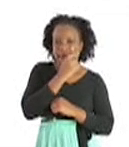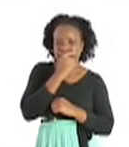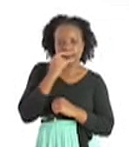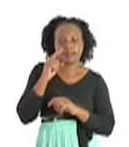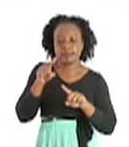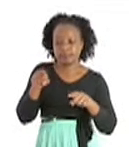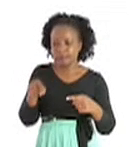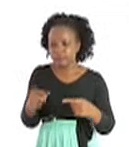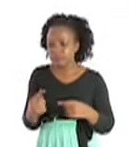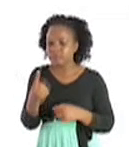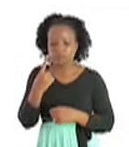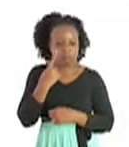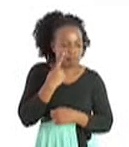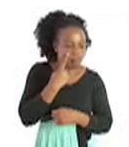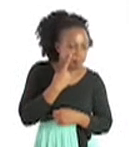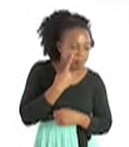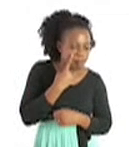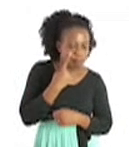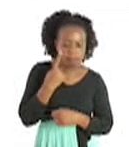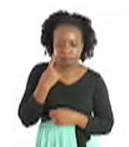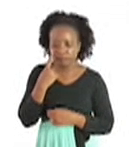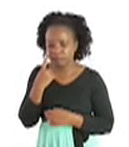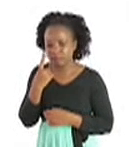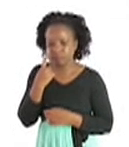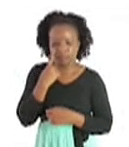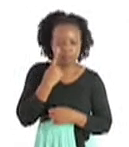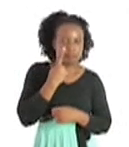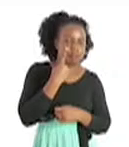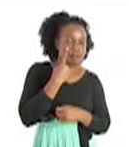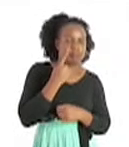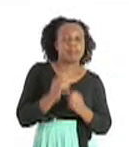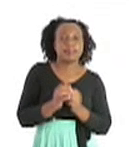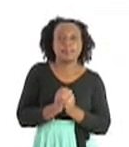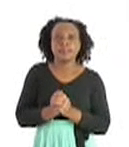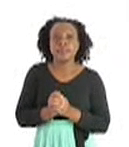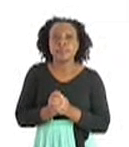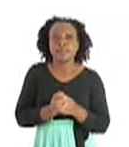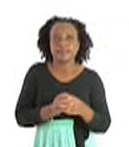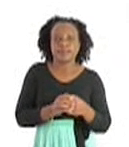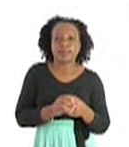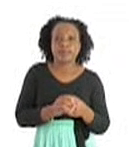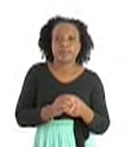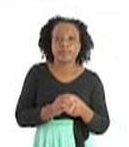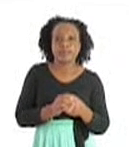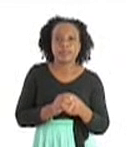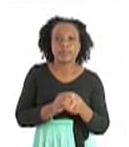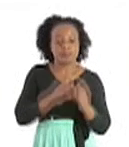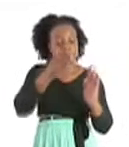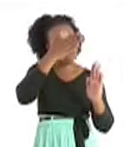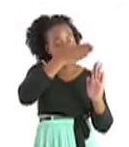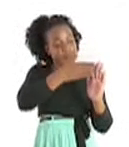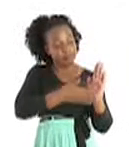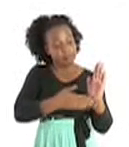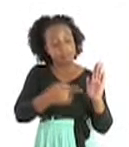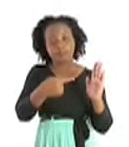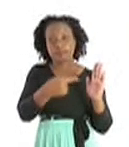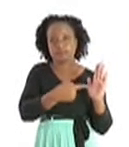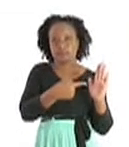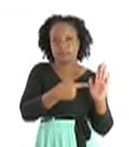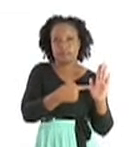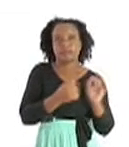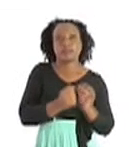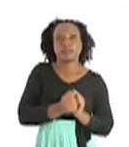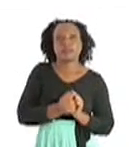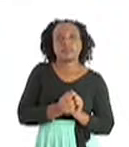things that you can see. I'm sure you're going to mention on the board. Look on the board. You are going